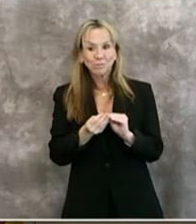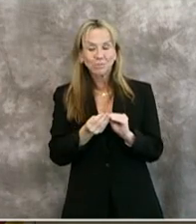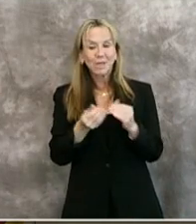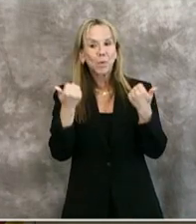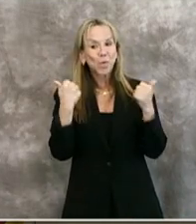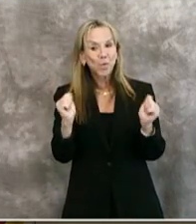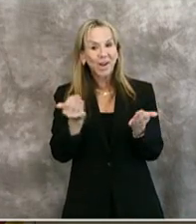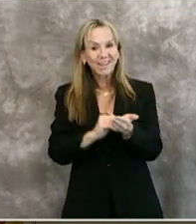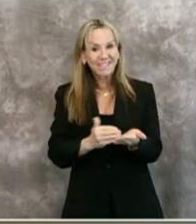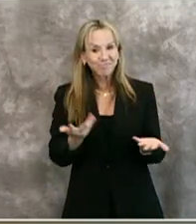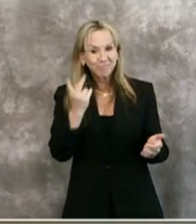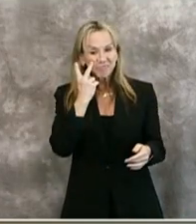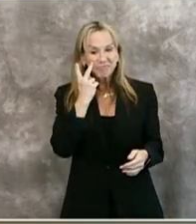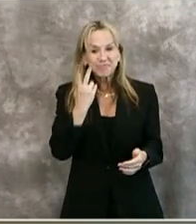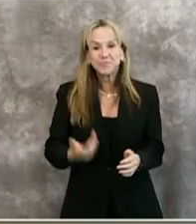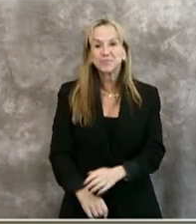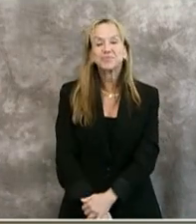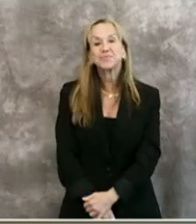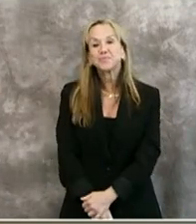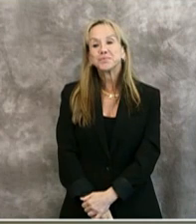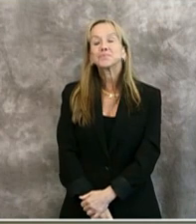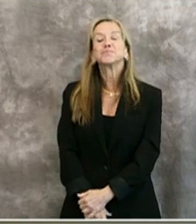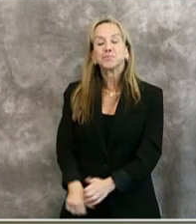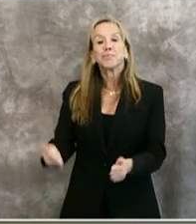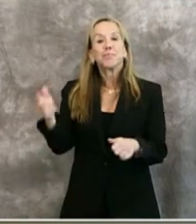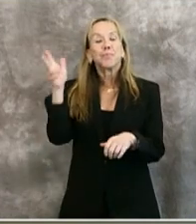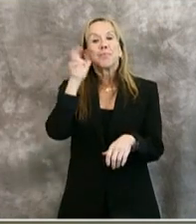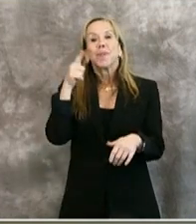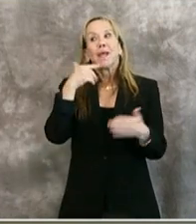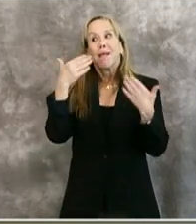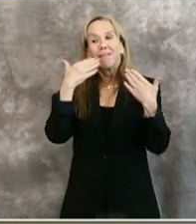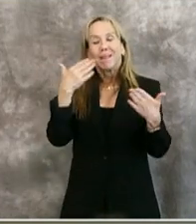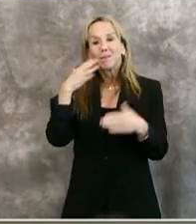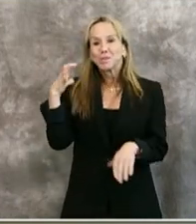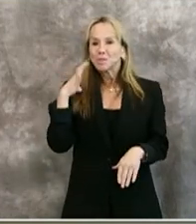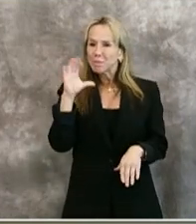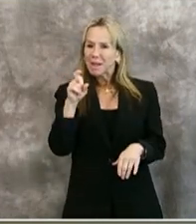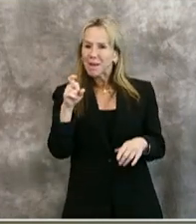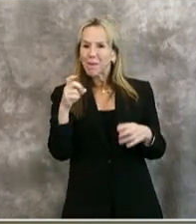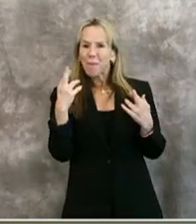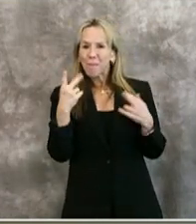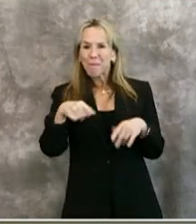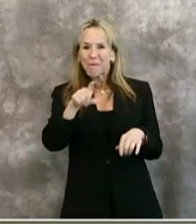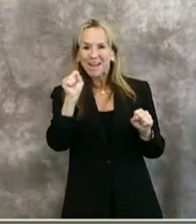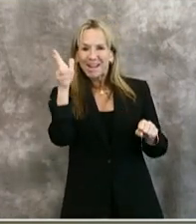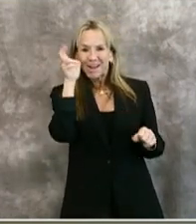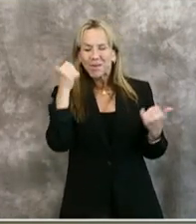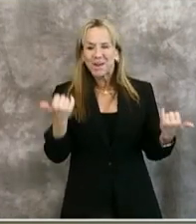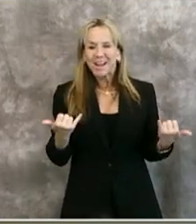try it again. All right, thank you, Chairman Cox. Hopefully you all can hear me now.